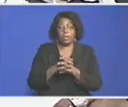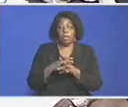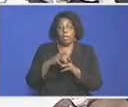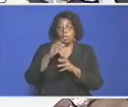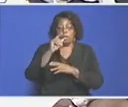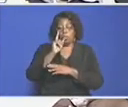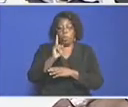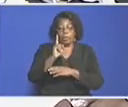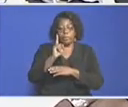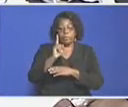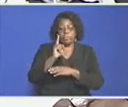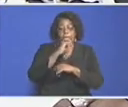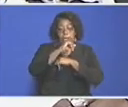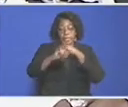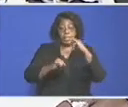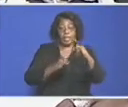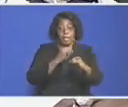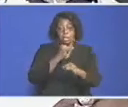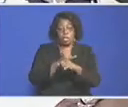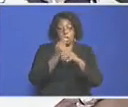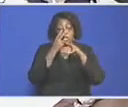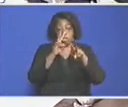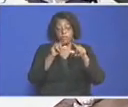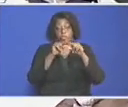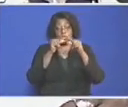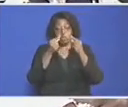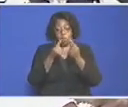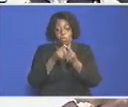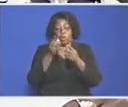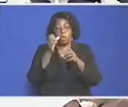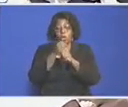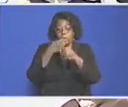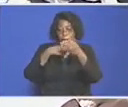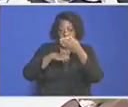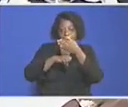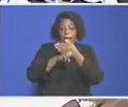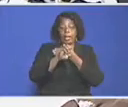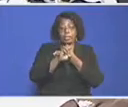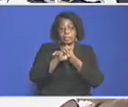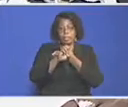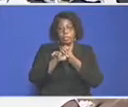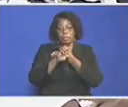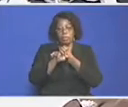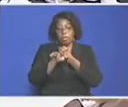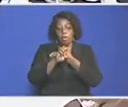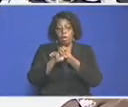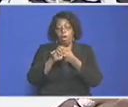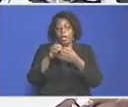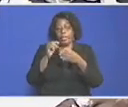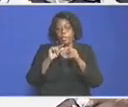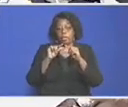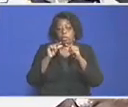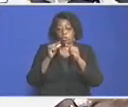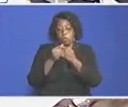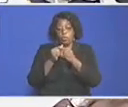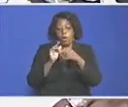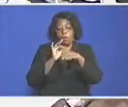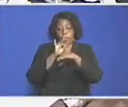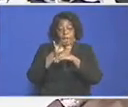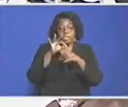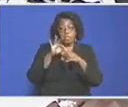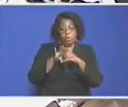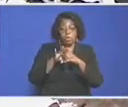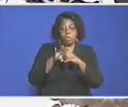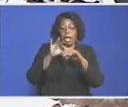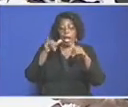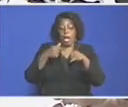the international observer groups had access to the polling place in Washington, D.C. for the advanced poll. He explains how those observers